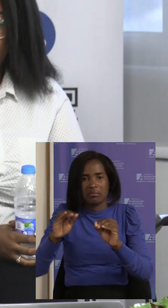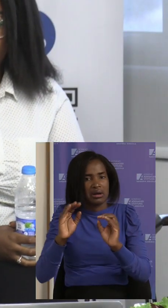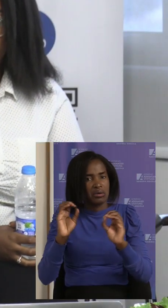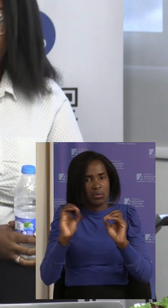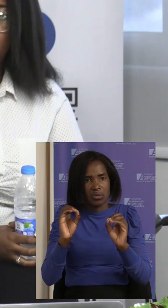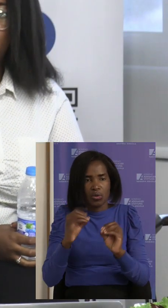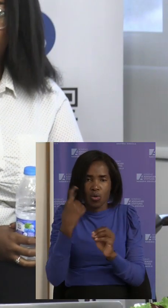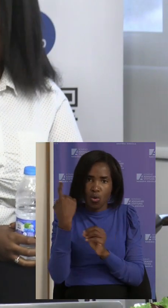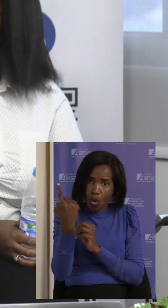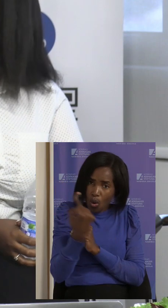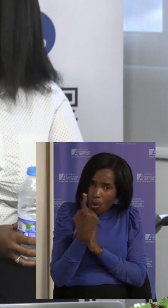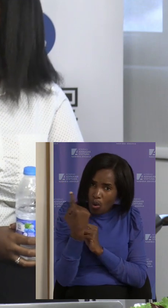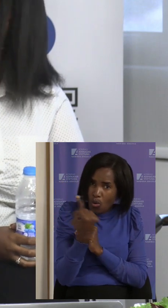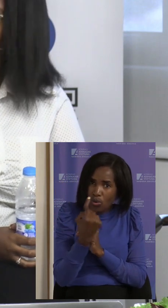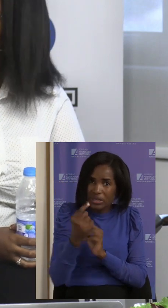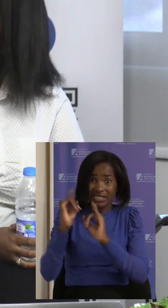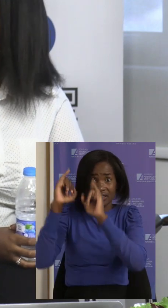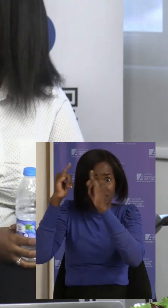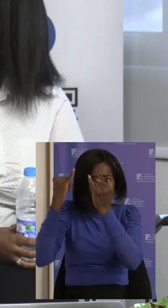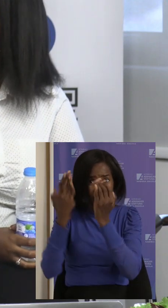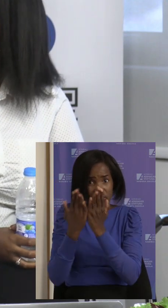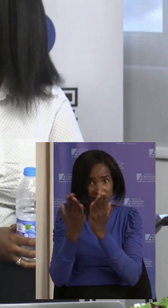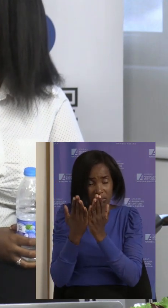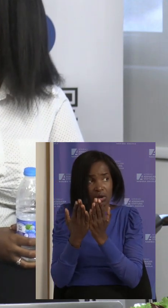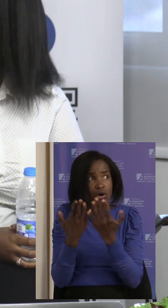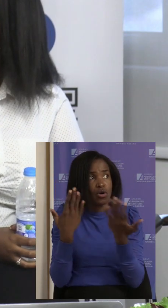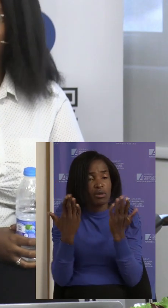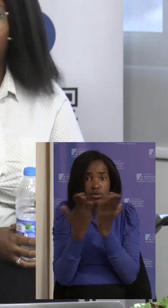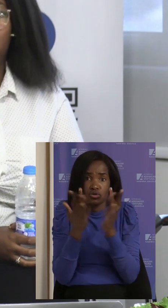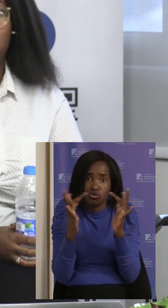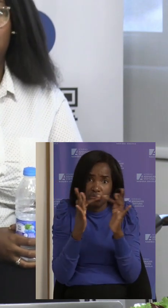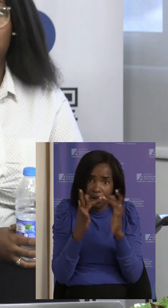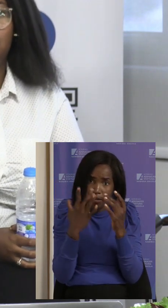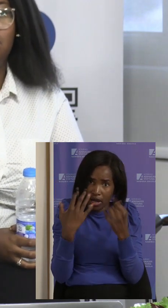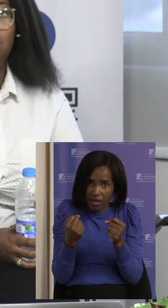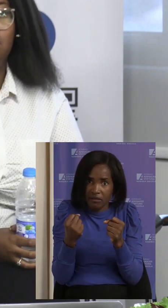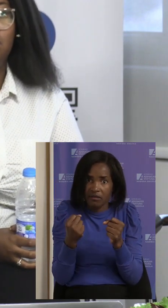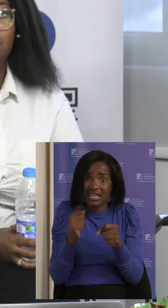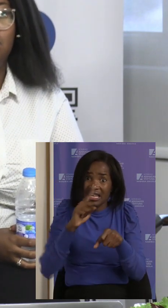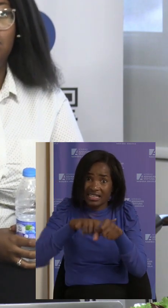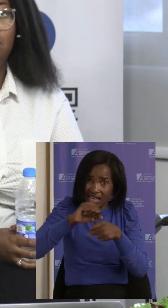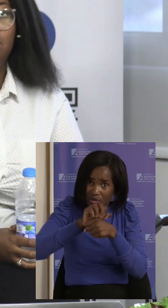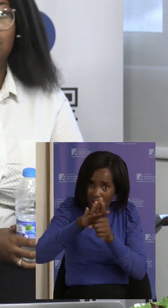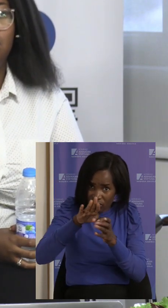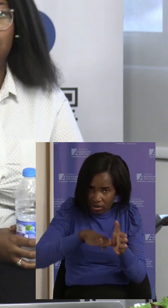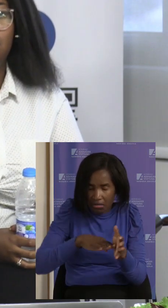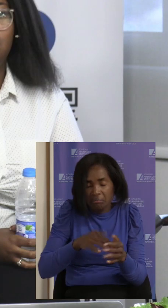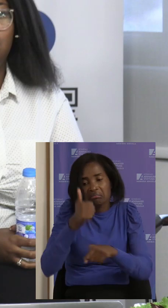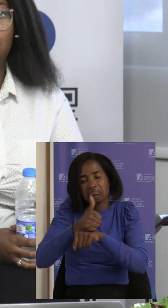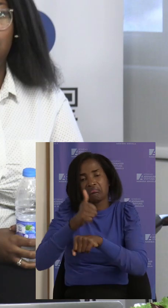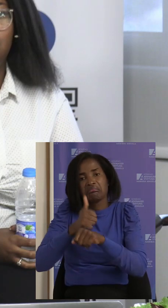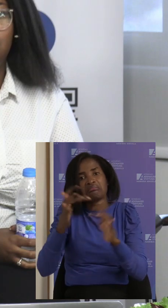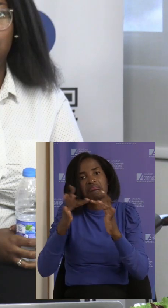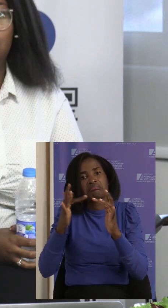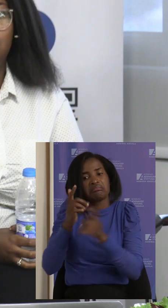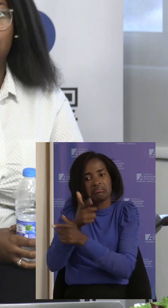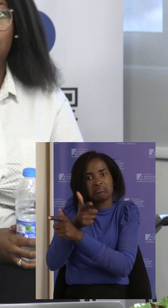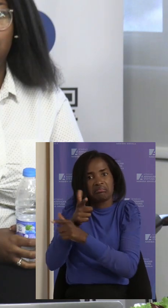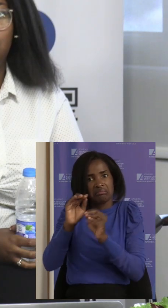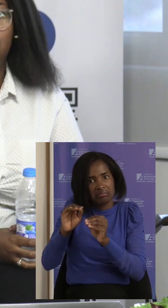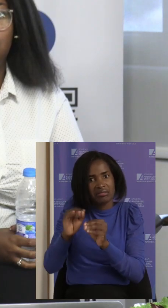the most urban and connected schools were able to access the online learning. So